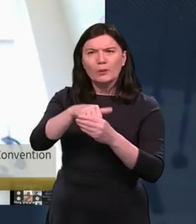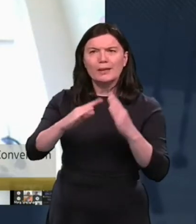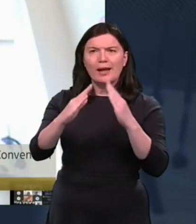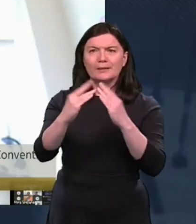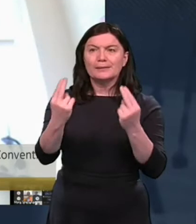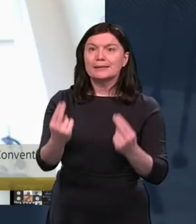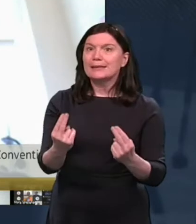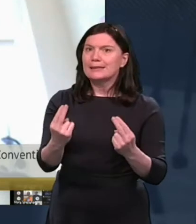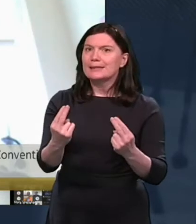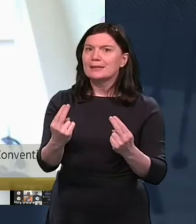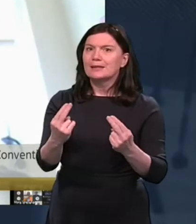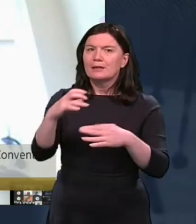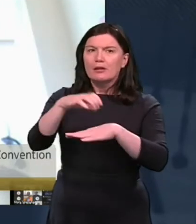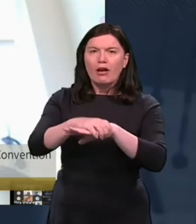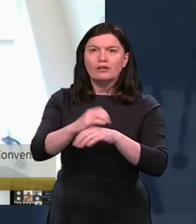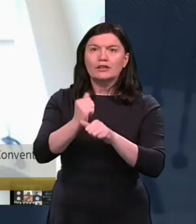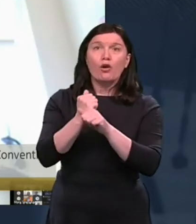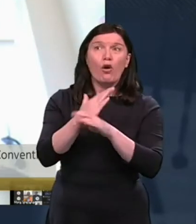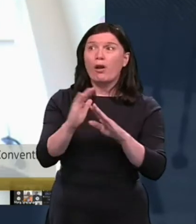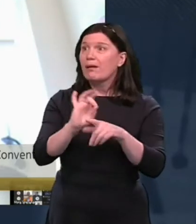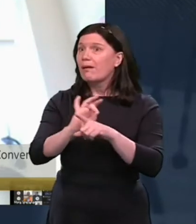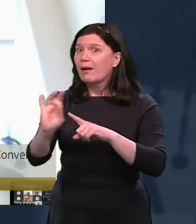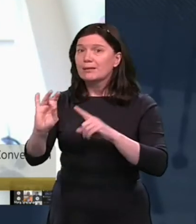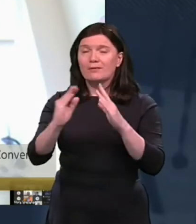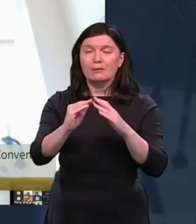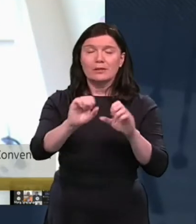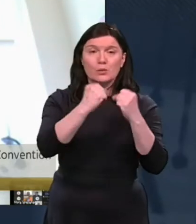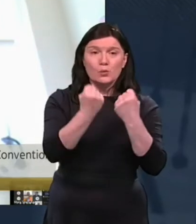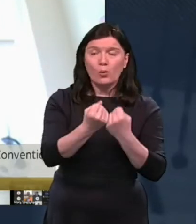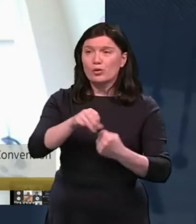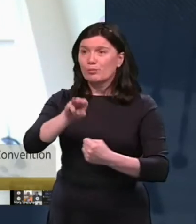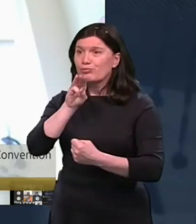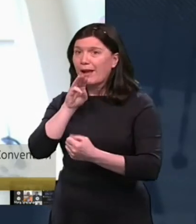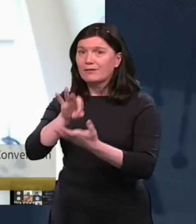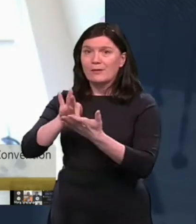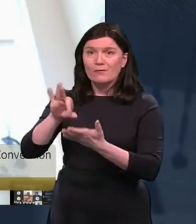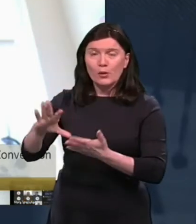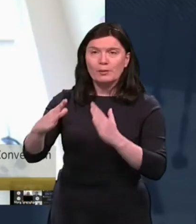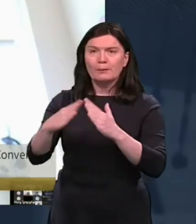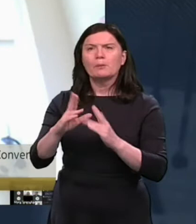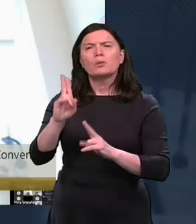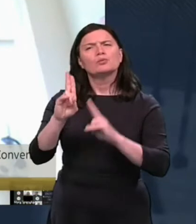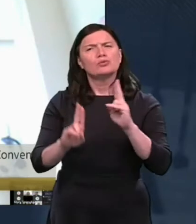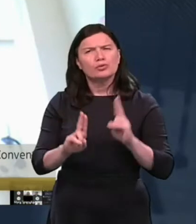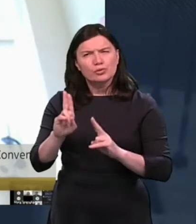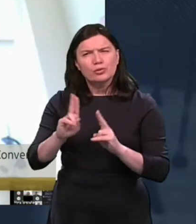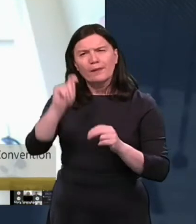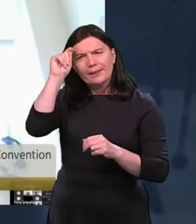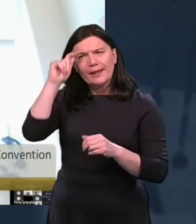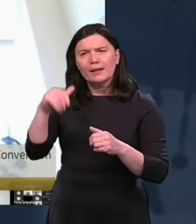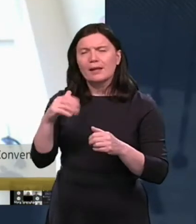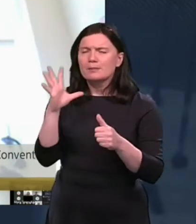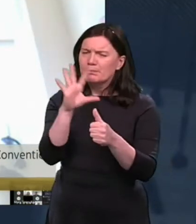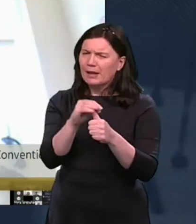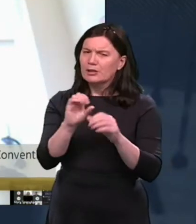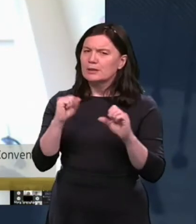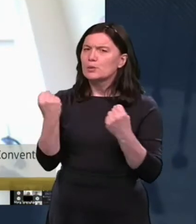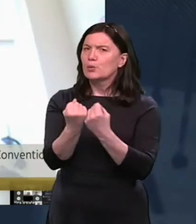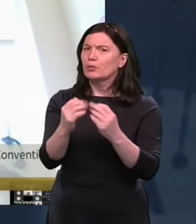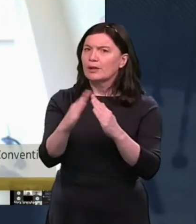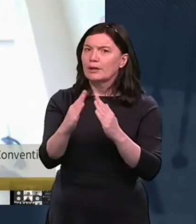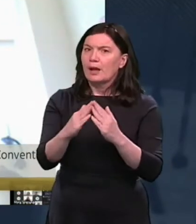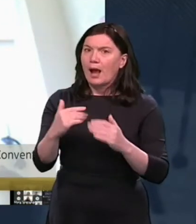types of housing, social, affordable and private, I think we should make particular provision in terms of social housing. So on that,